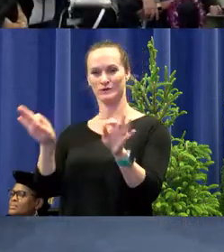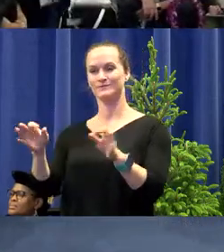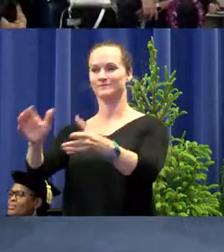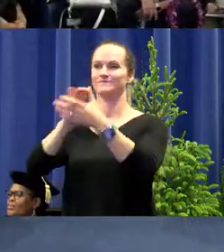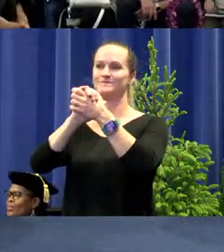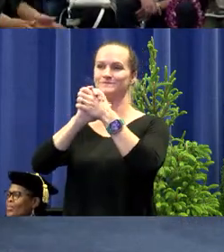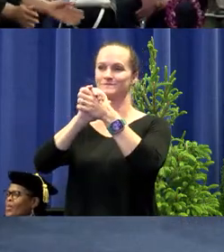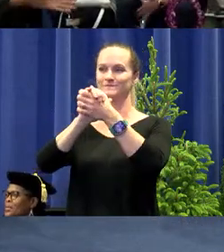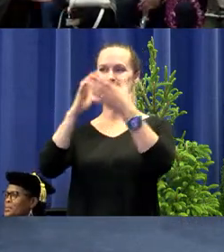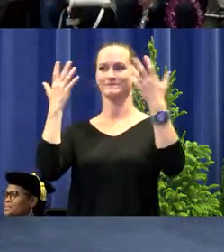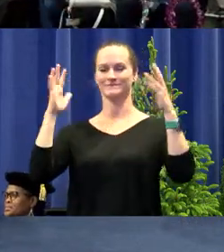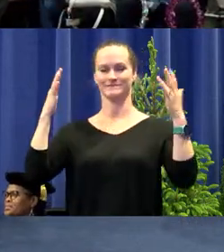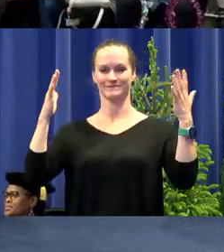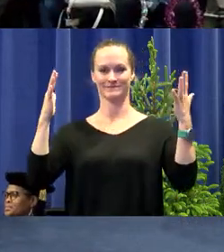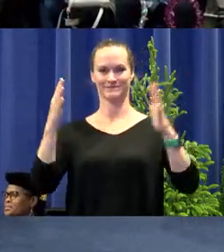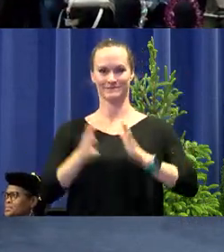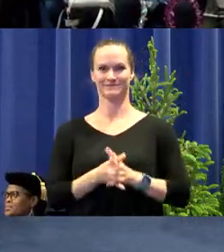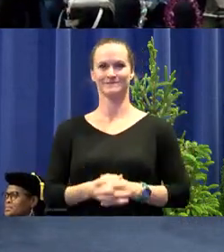Congratulations.